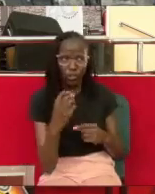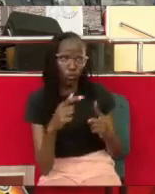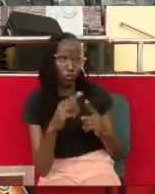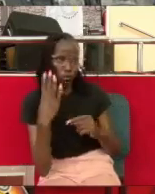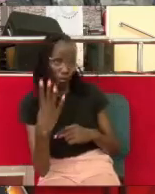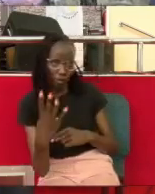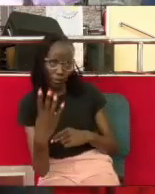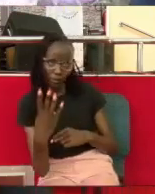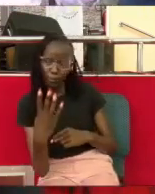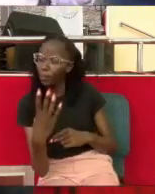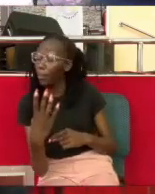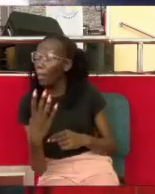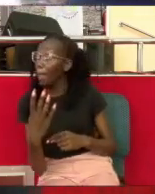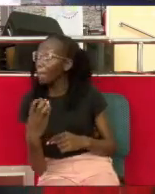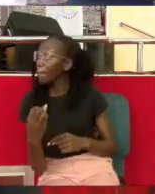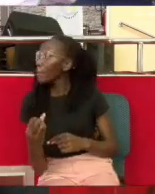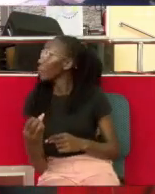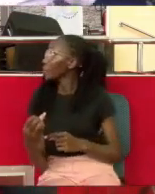this ministry.